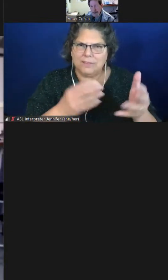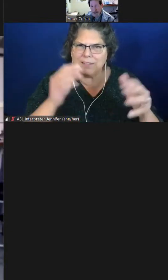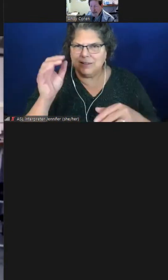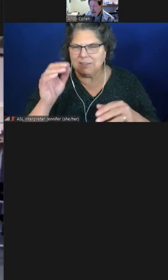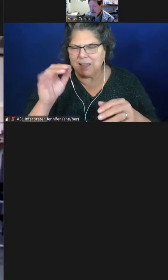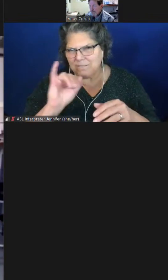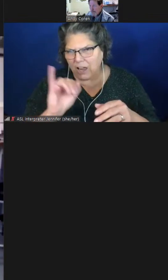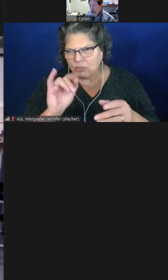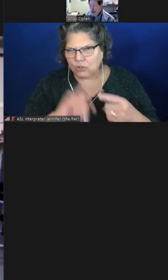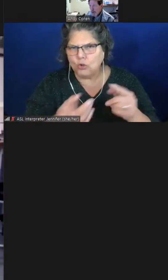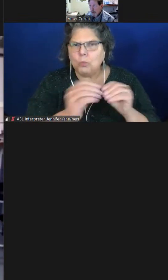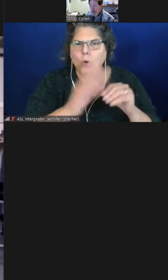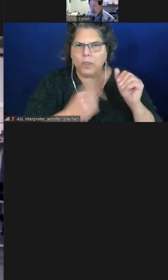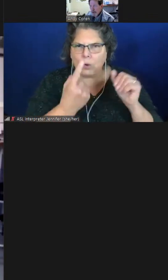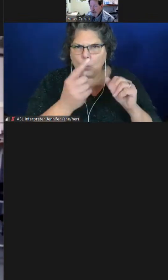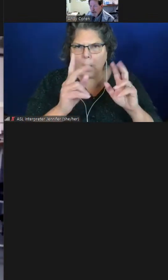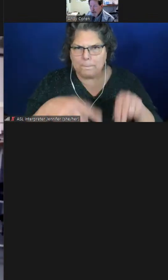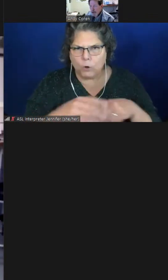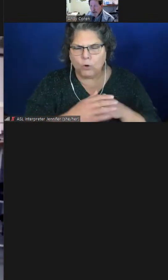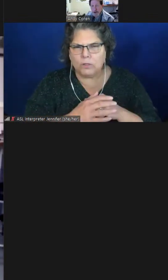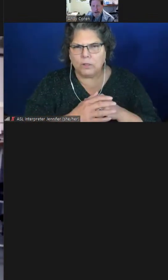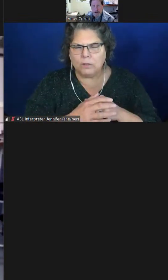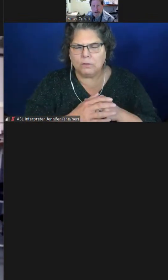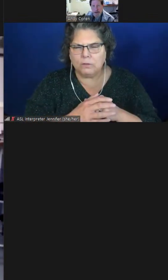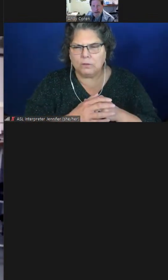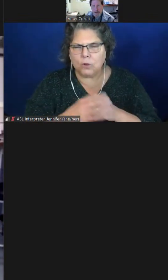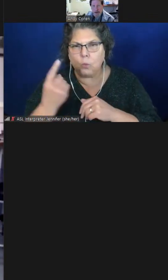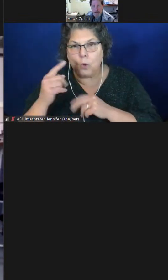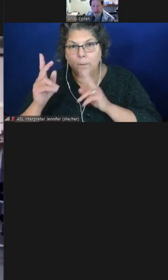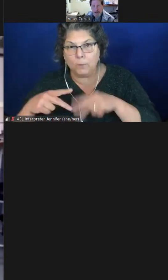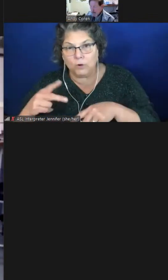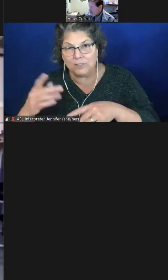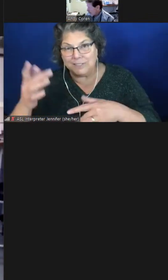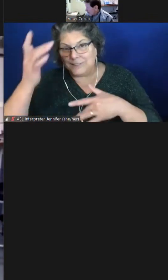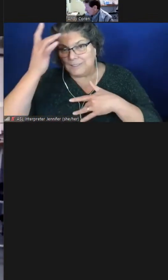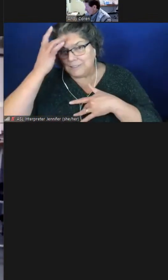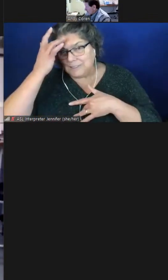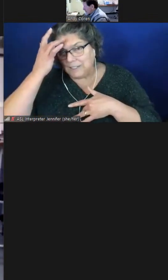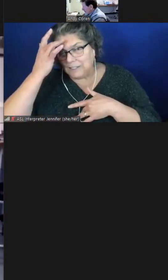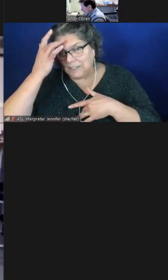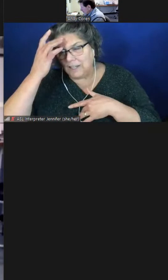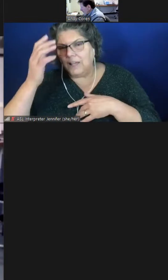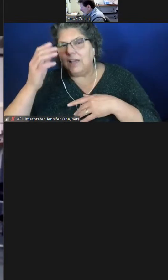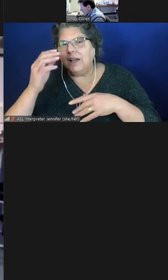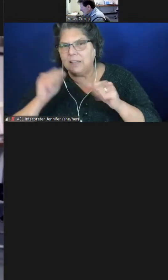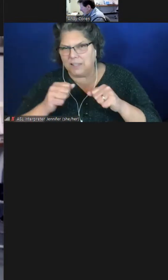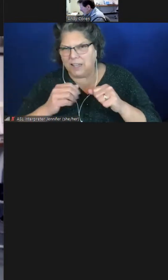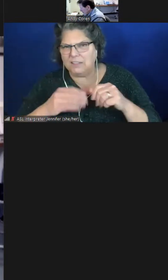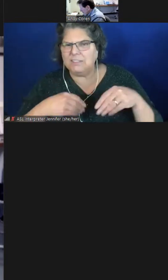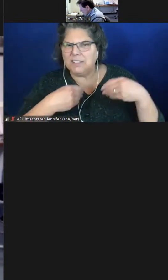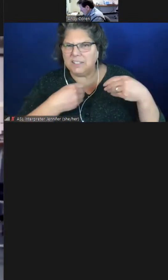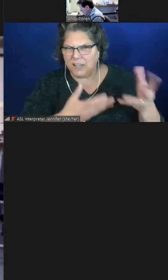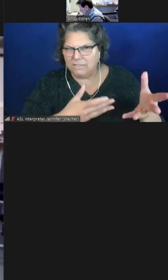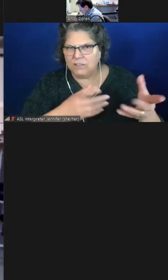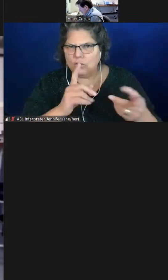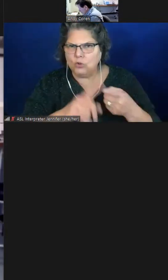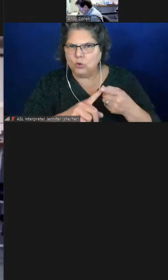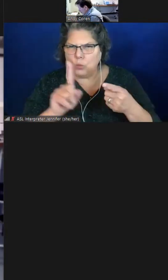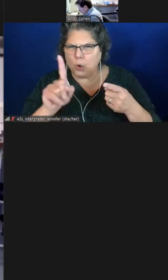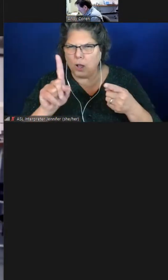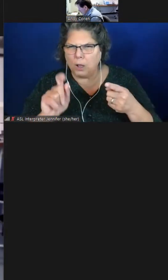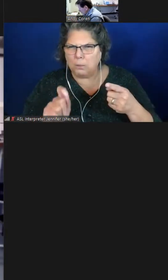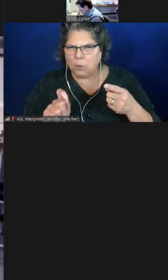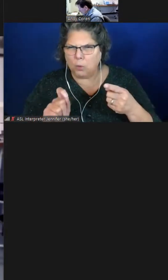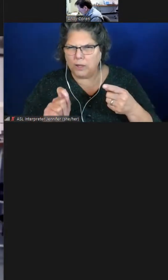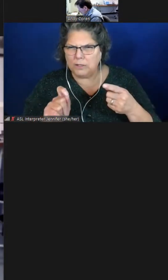We're in the range, I think, of 1 point, I wrote it down. Let's see if I can find that.